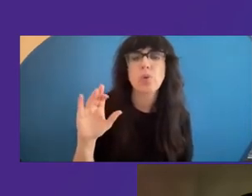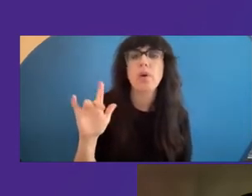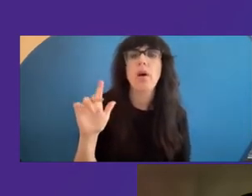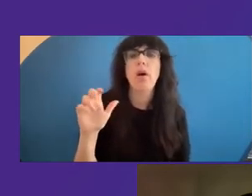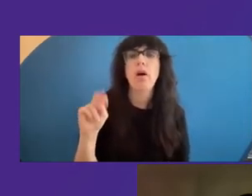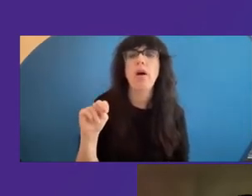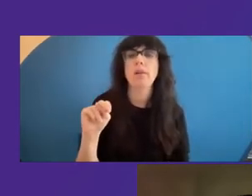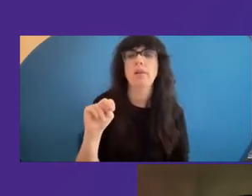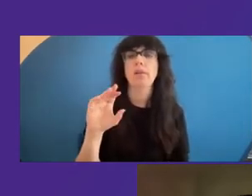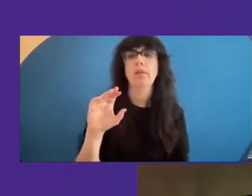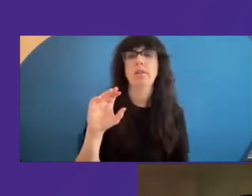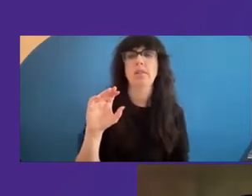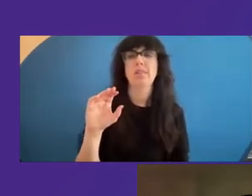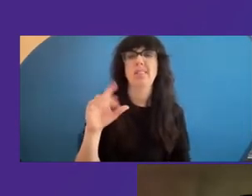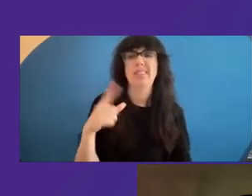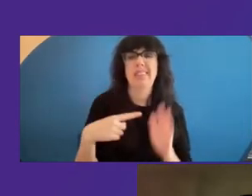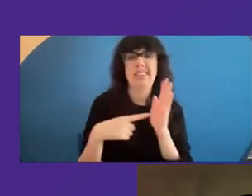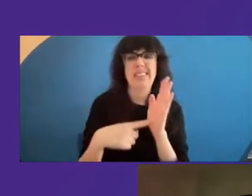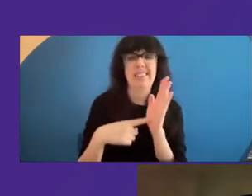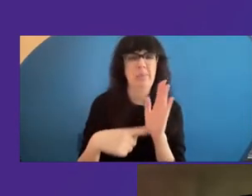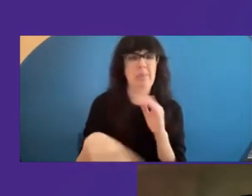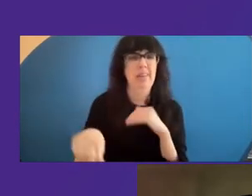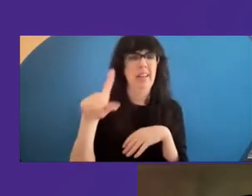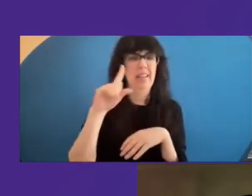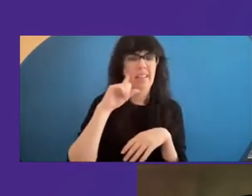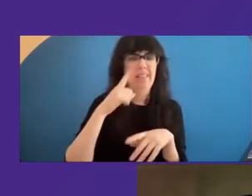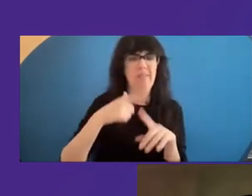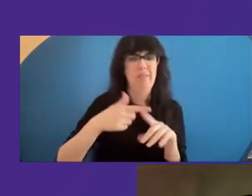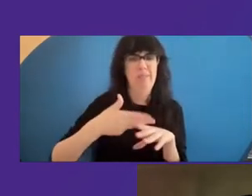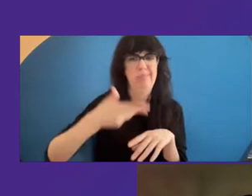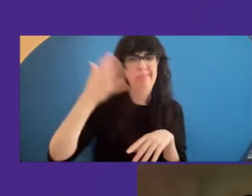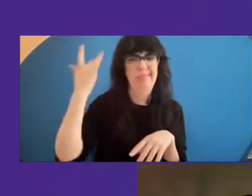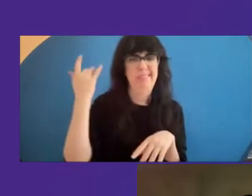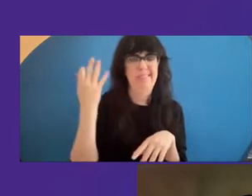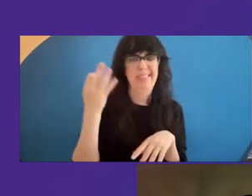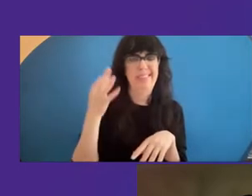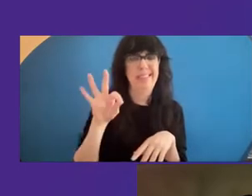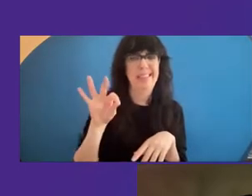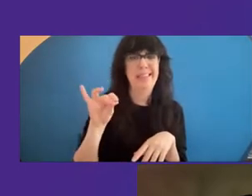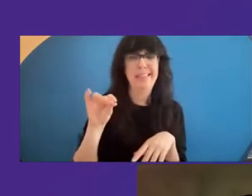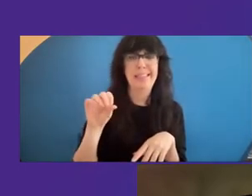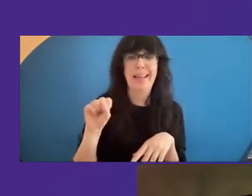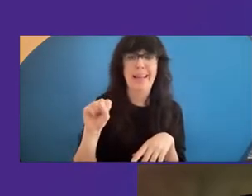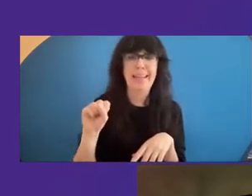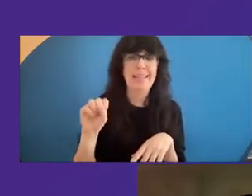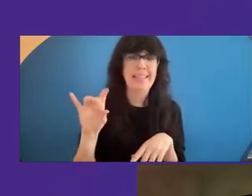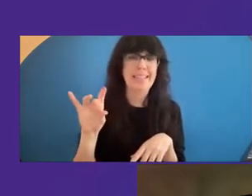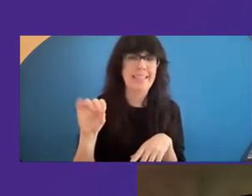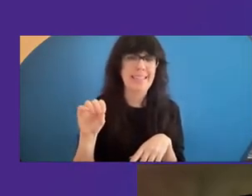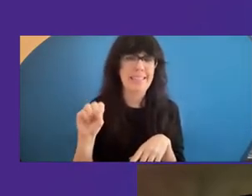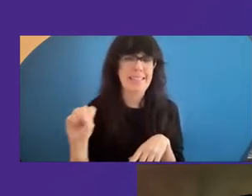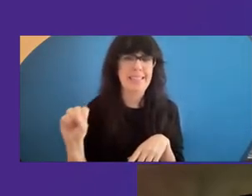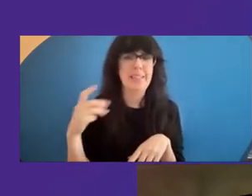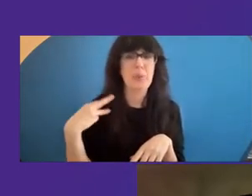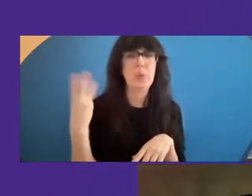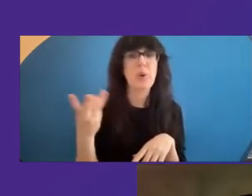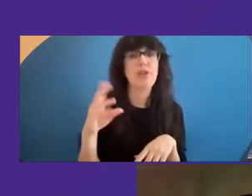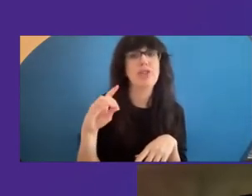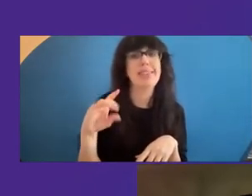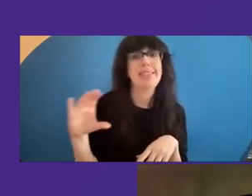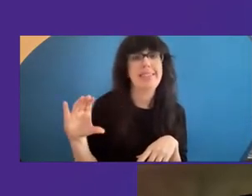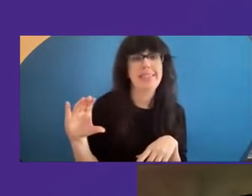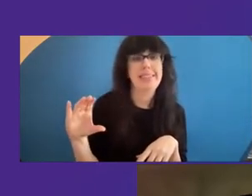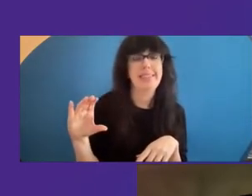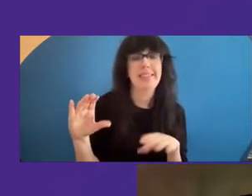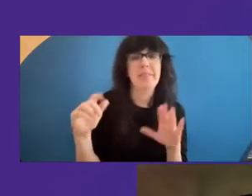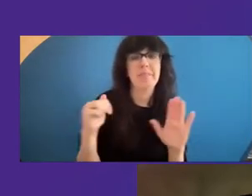exhibit from, I think that exhibit is like 1980s in Washington, D.C., that